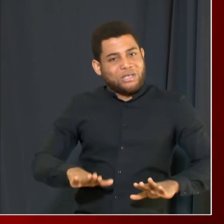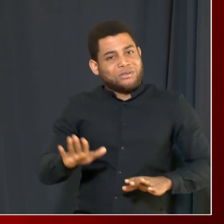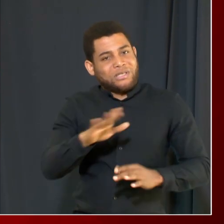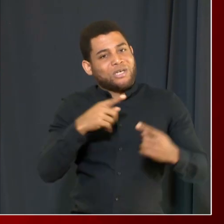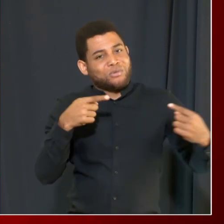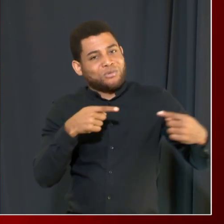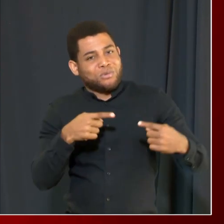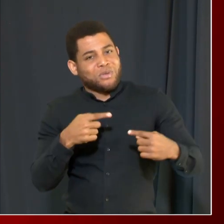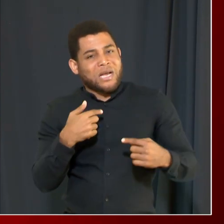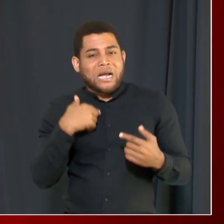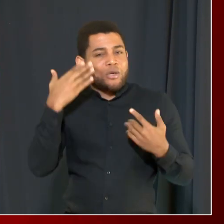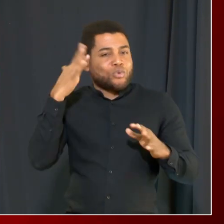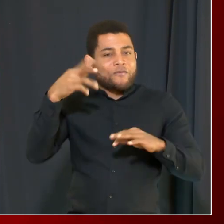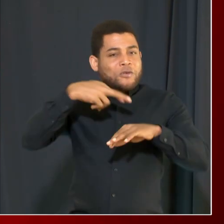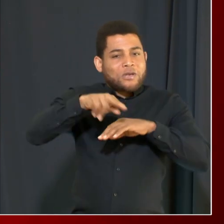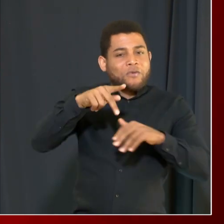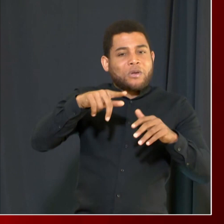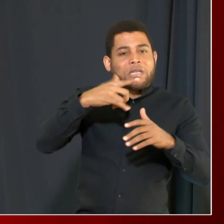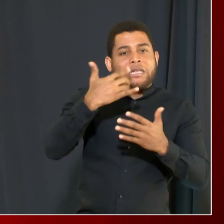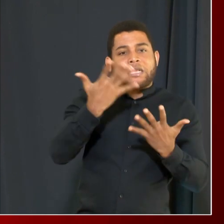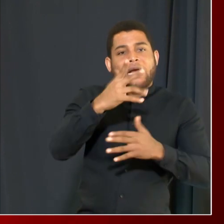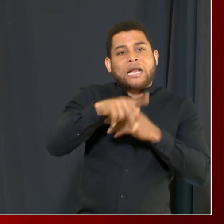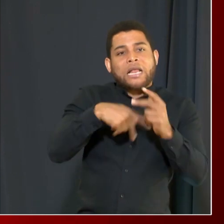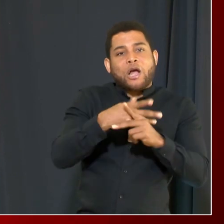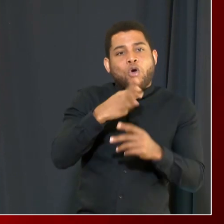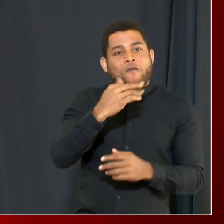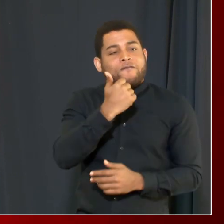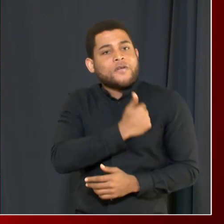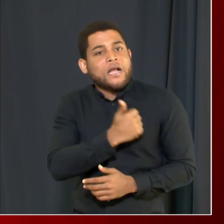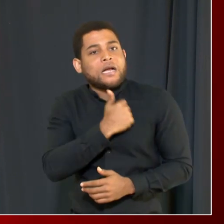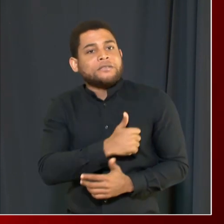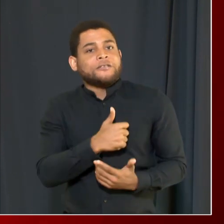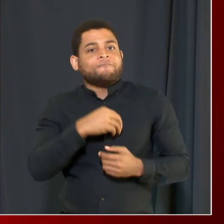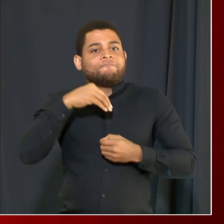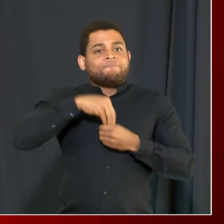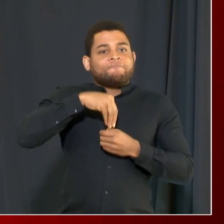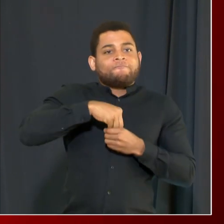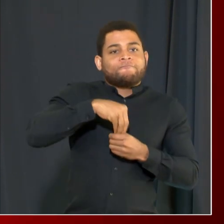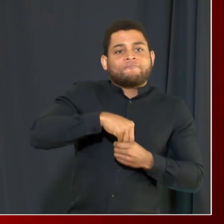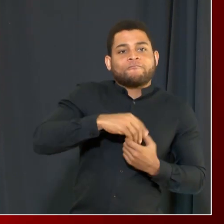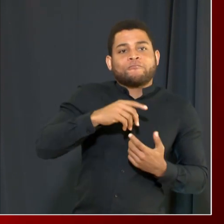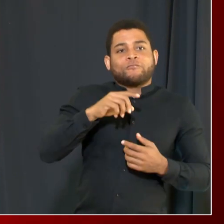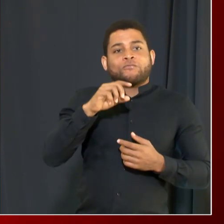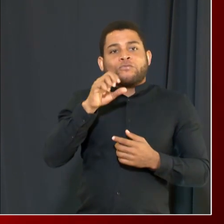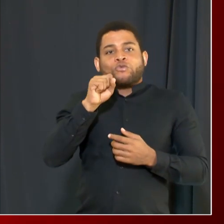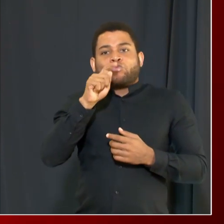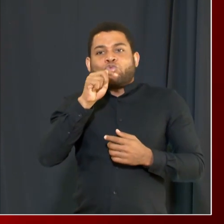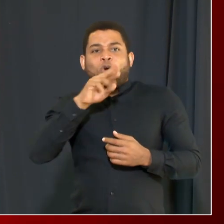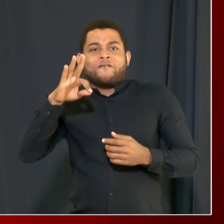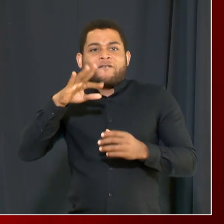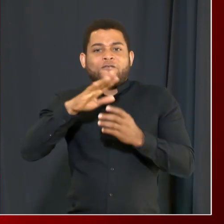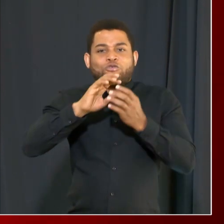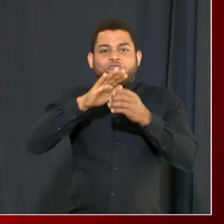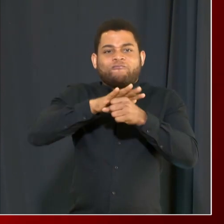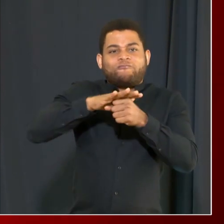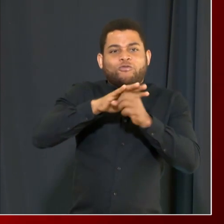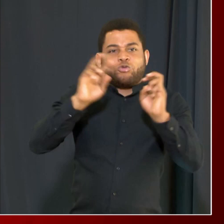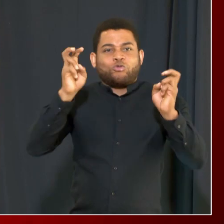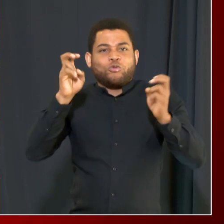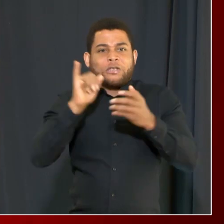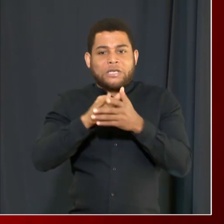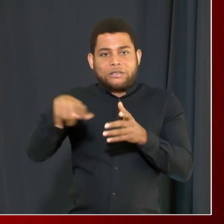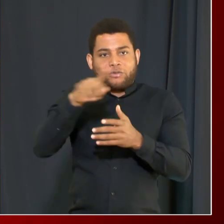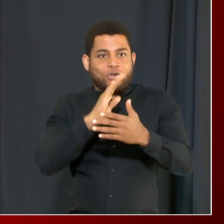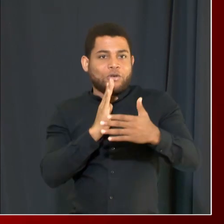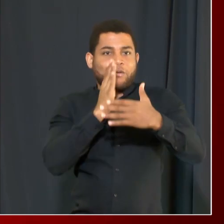referring to the kind of gang and turf issues that violence interruption is designed to solve. For example,